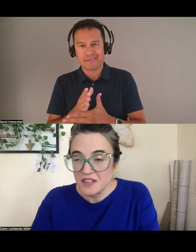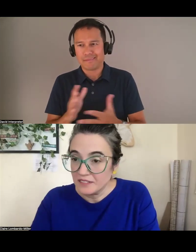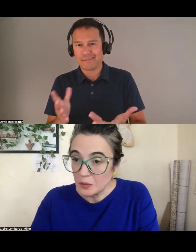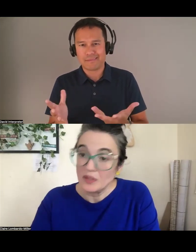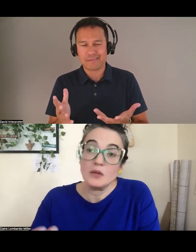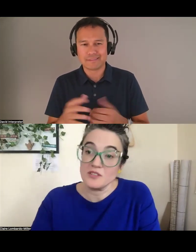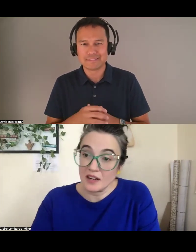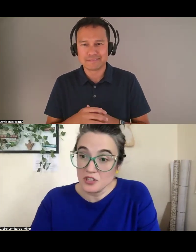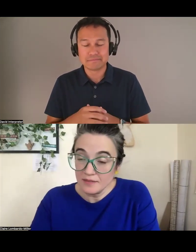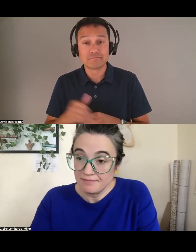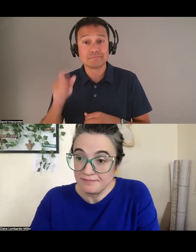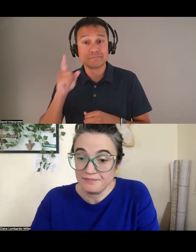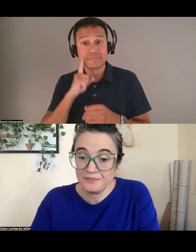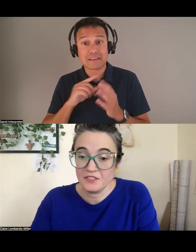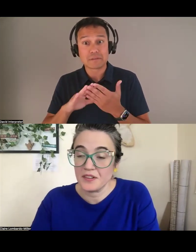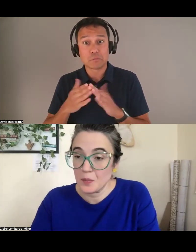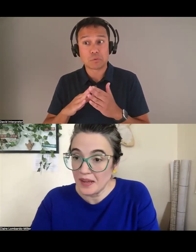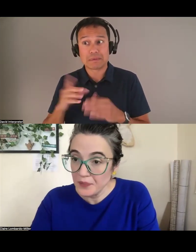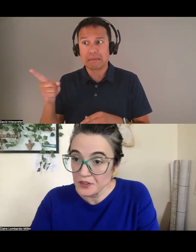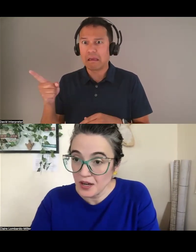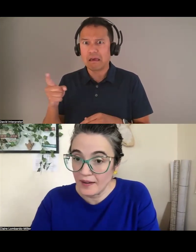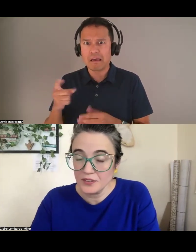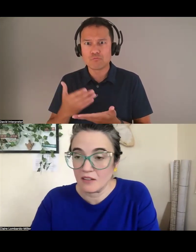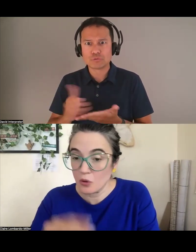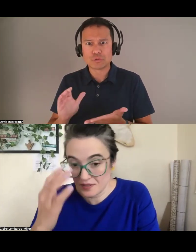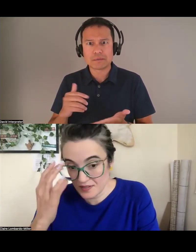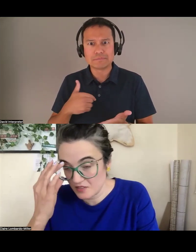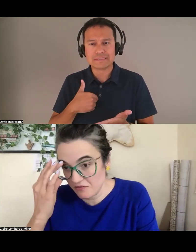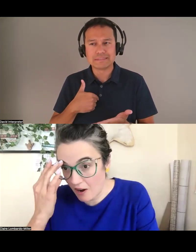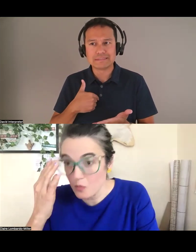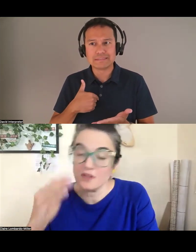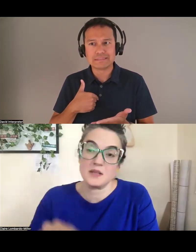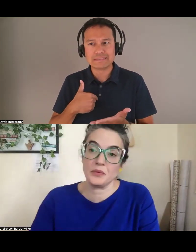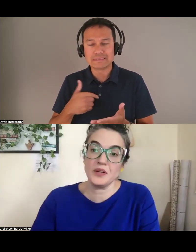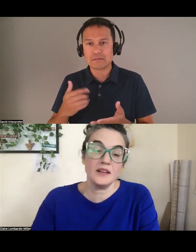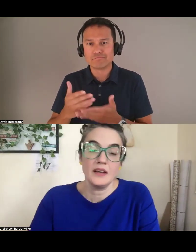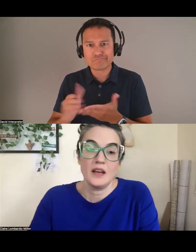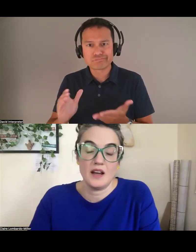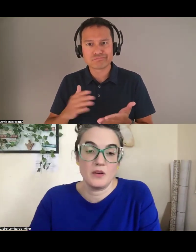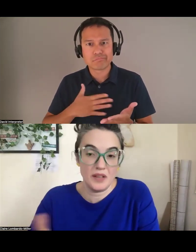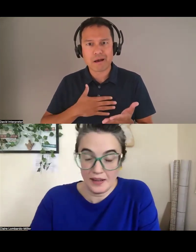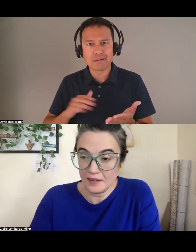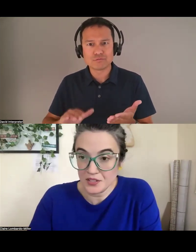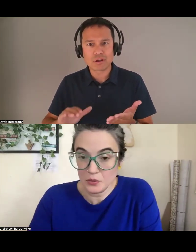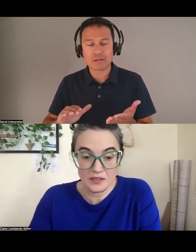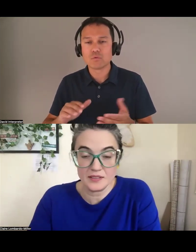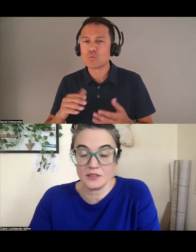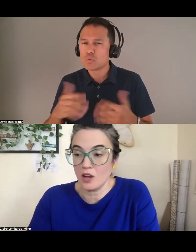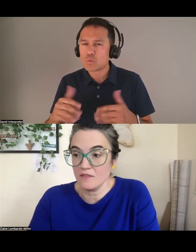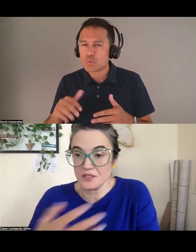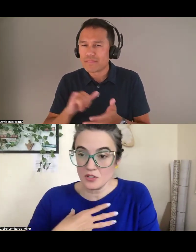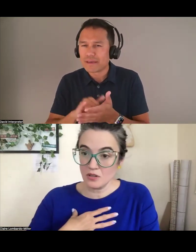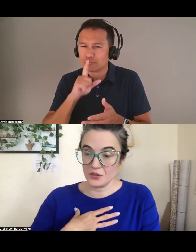Fear of deaf community rejection for them and their child. Now, of course, this is far more deep rooted than we can get into in